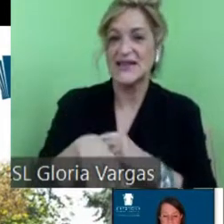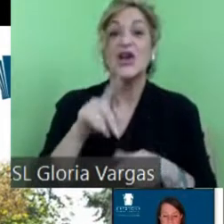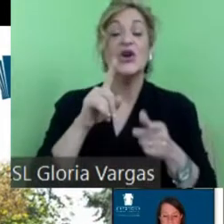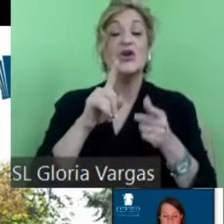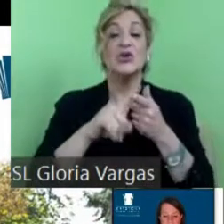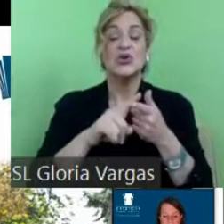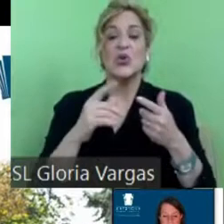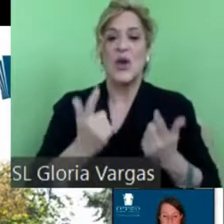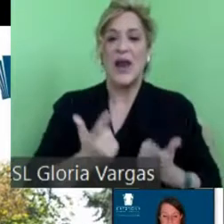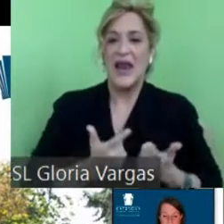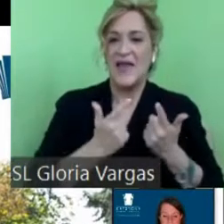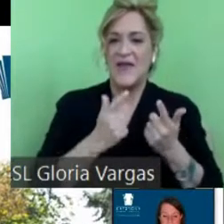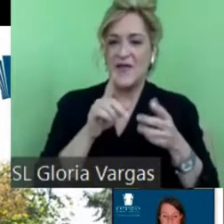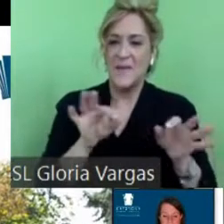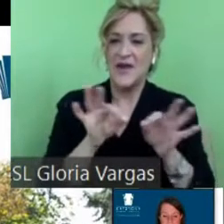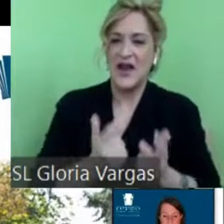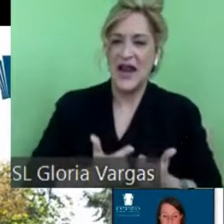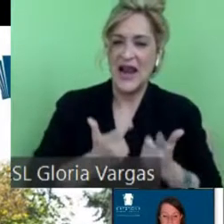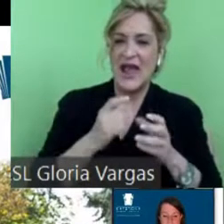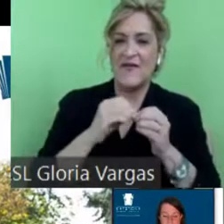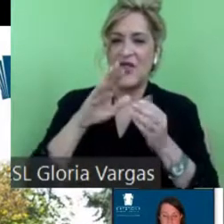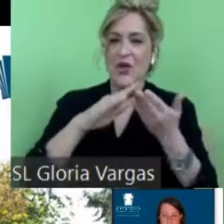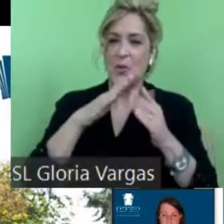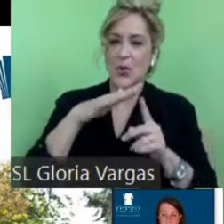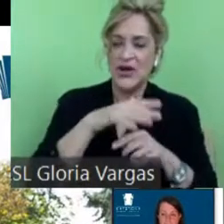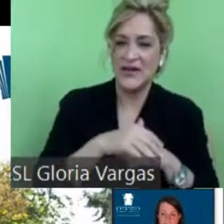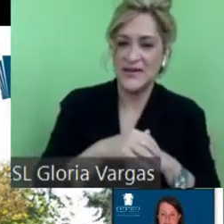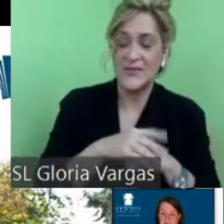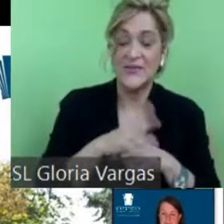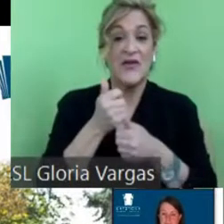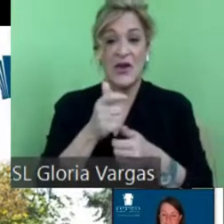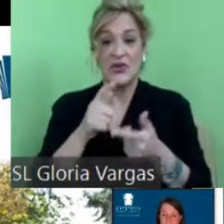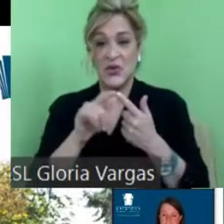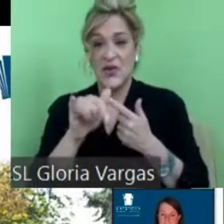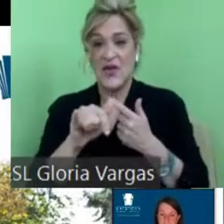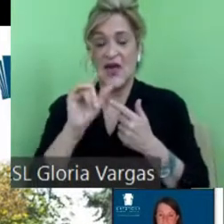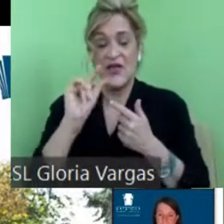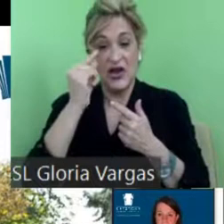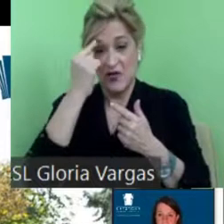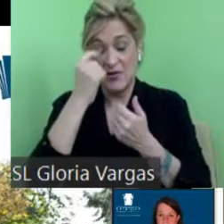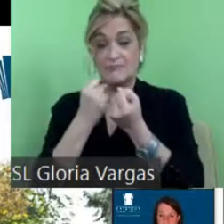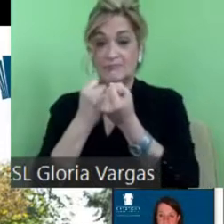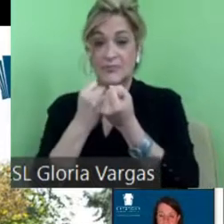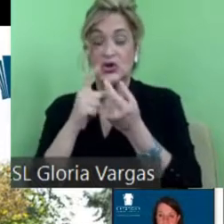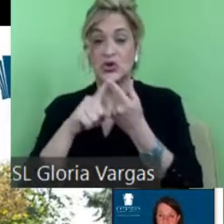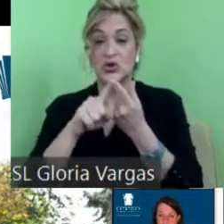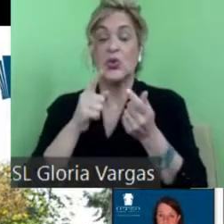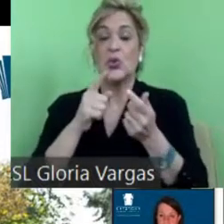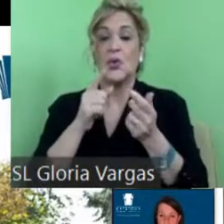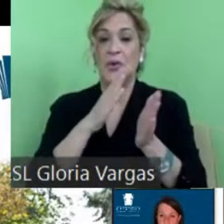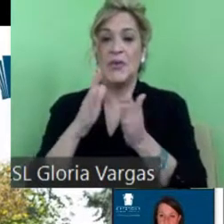meaningful life in their communities. In this regard, we assisted the government to develop inclusive legal